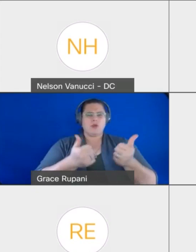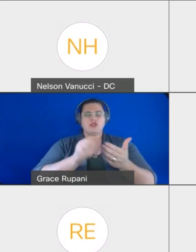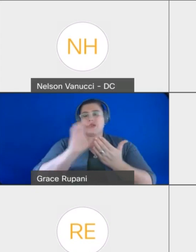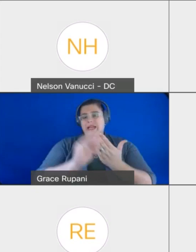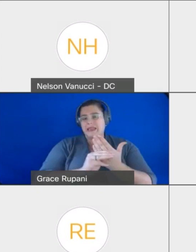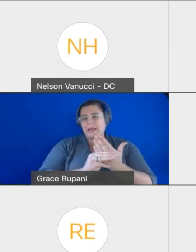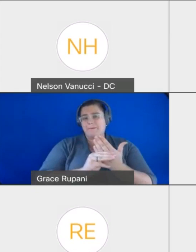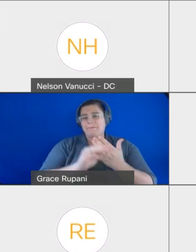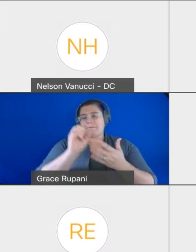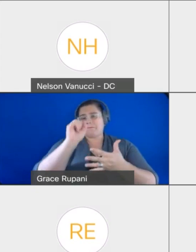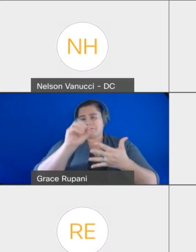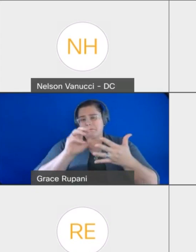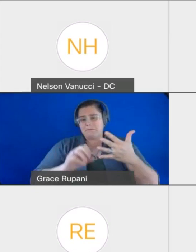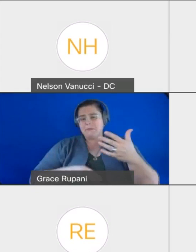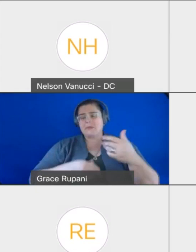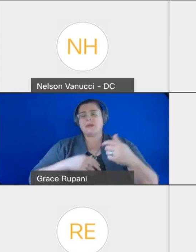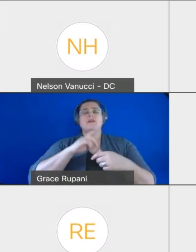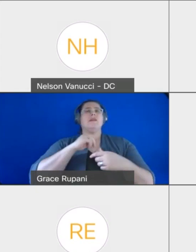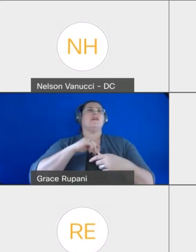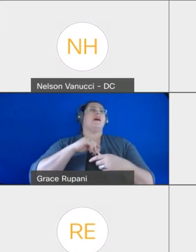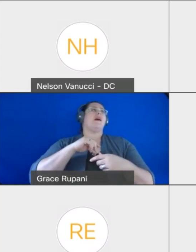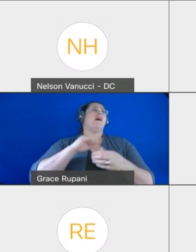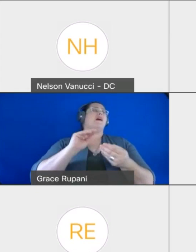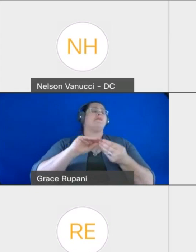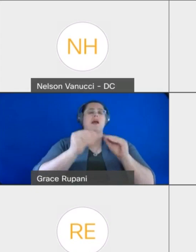There are a number of hours of service that can be provided,